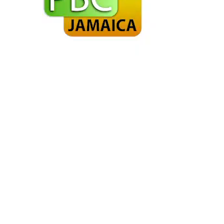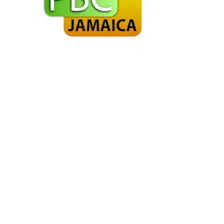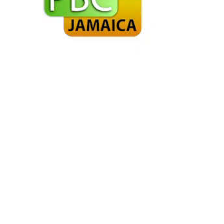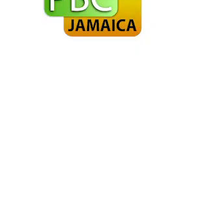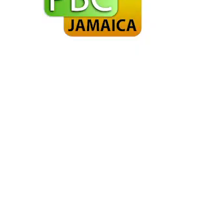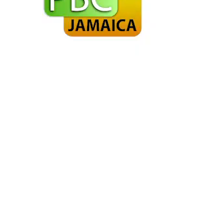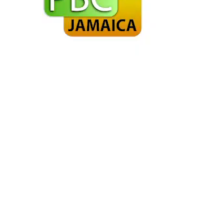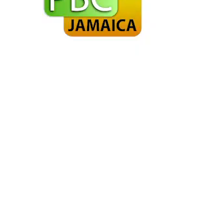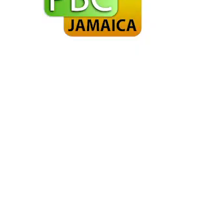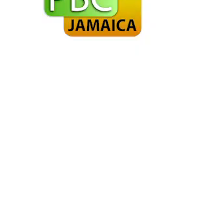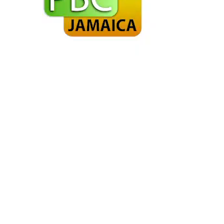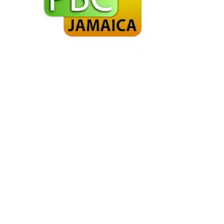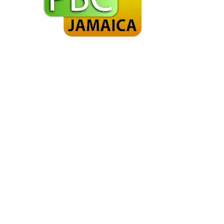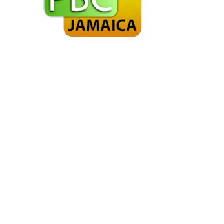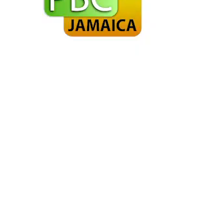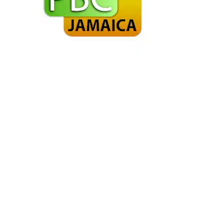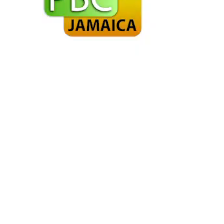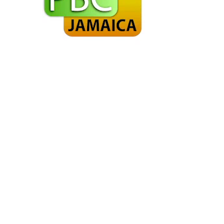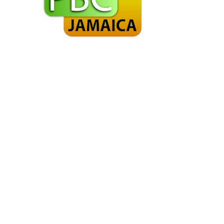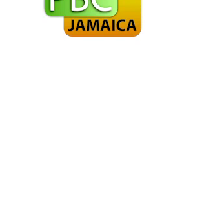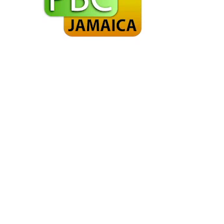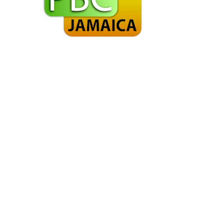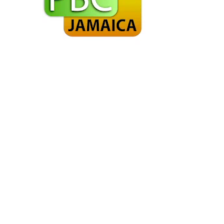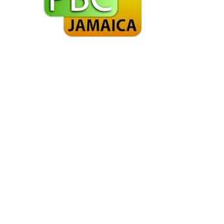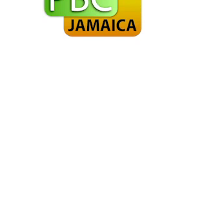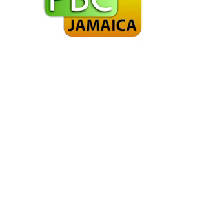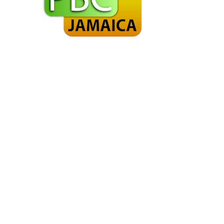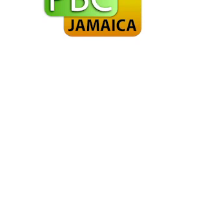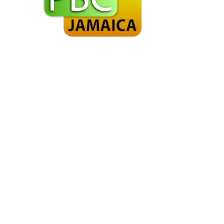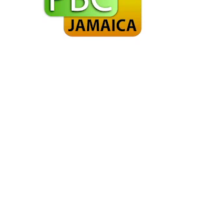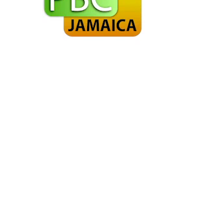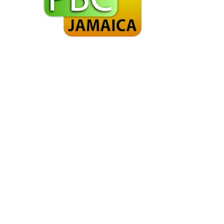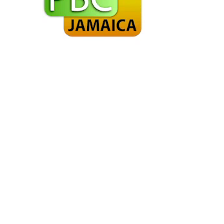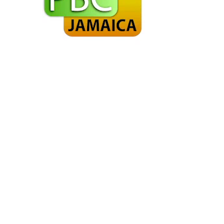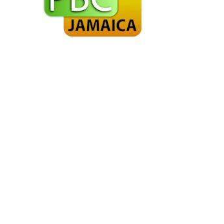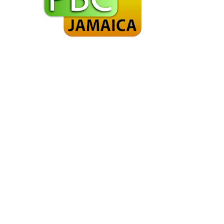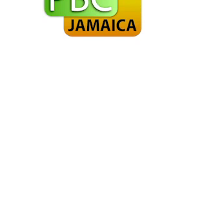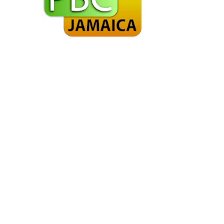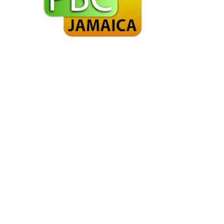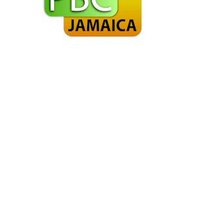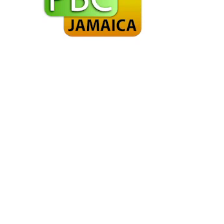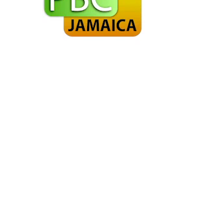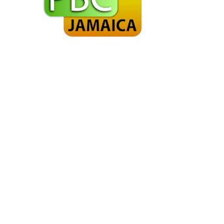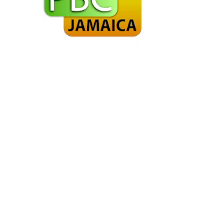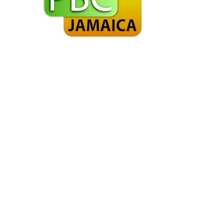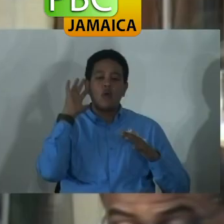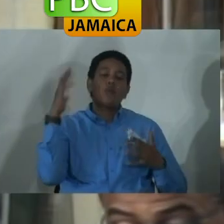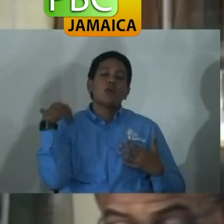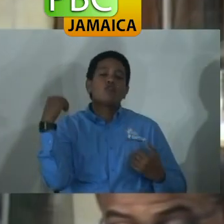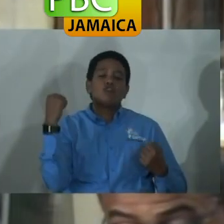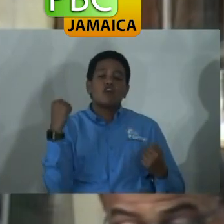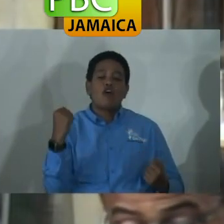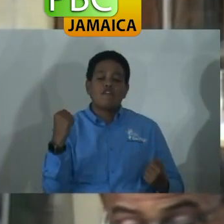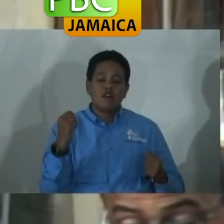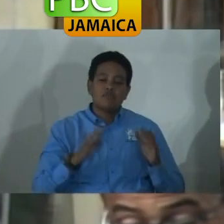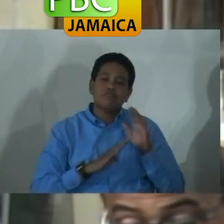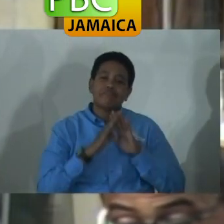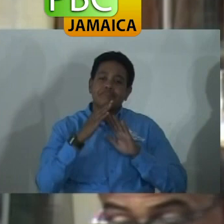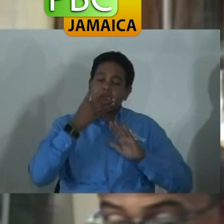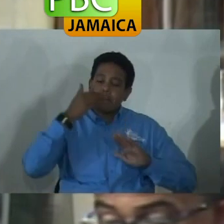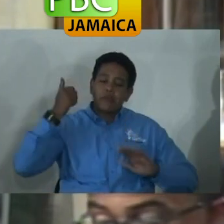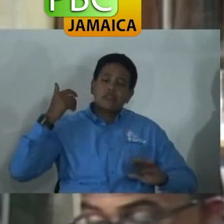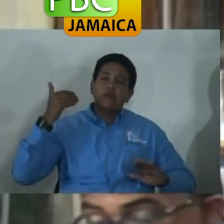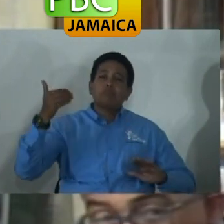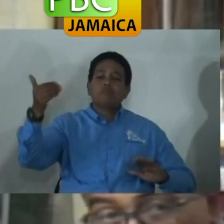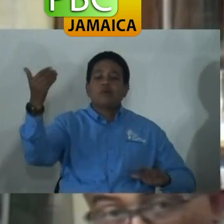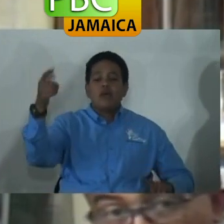Statistical Institute of Jamaica, STATIN. The survey captures data on the living conditions of the Jamaican population. Dr. Clarke